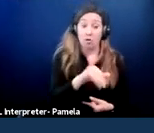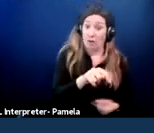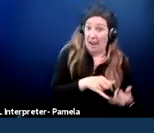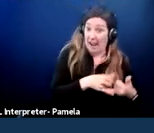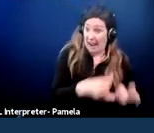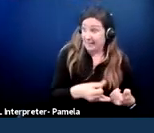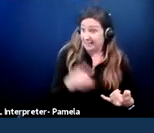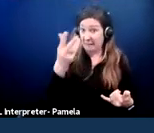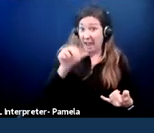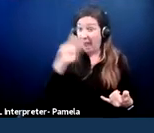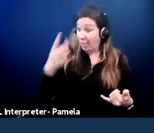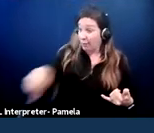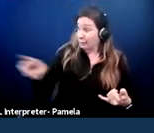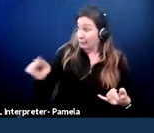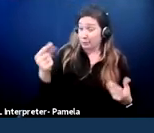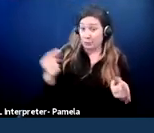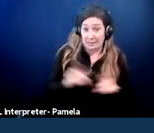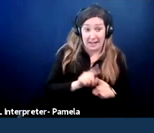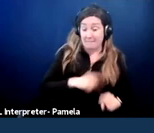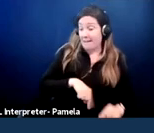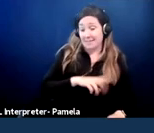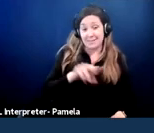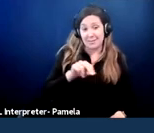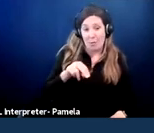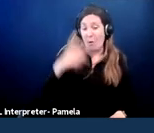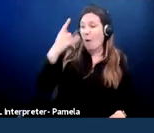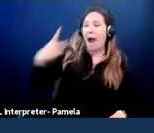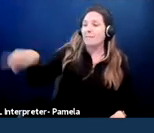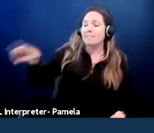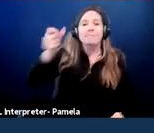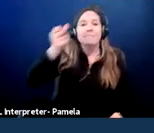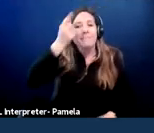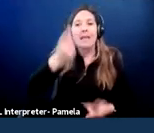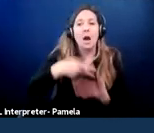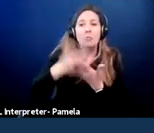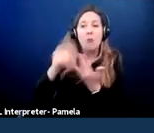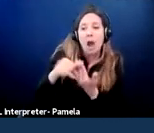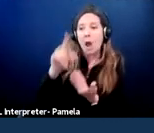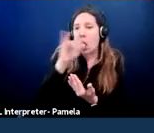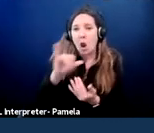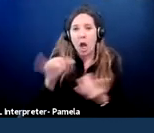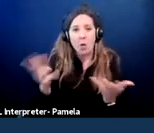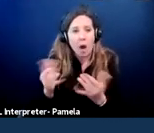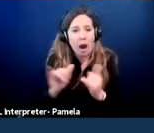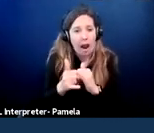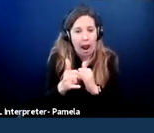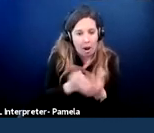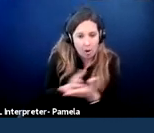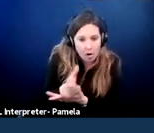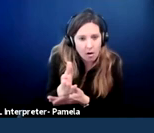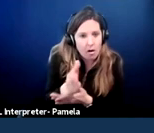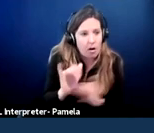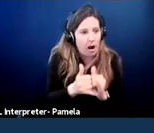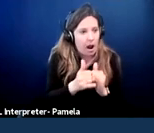what we do. And the main reason is they don't really understand the programs, how to navigate them and how to tie them into terms and lock them in a